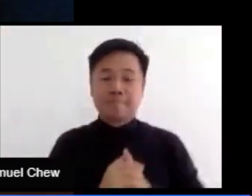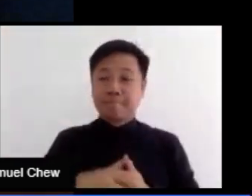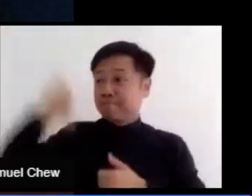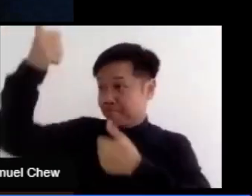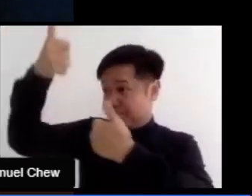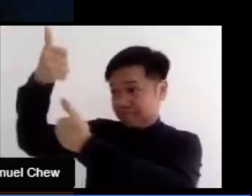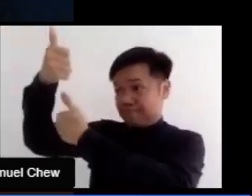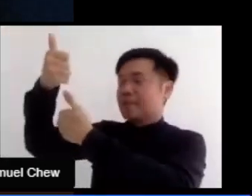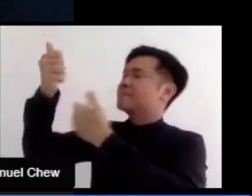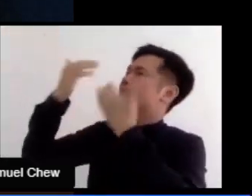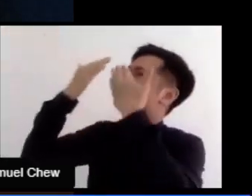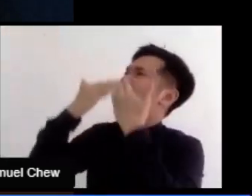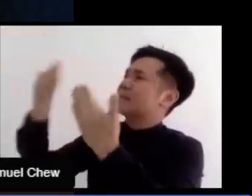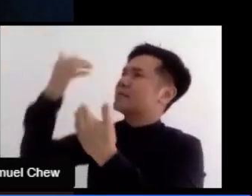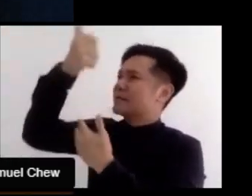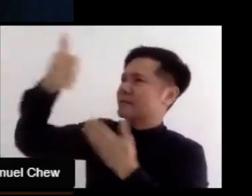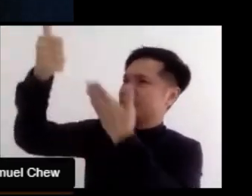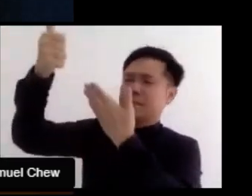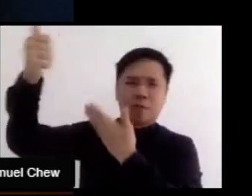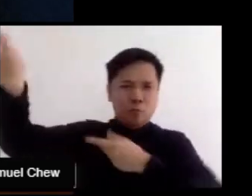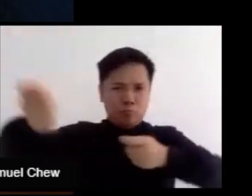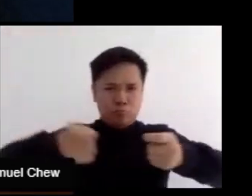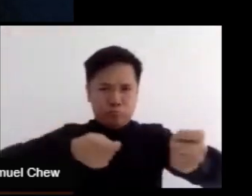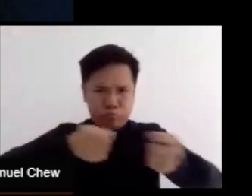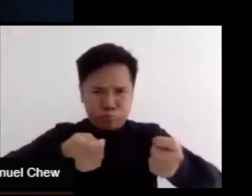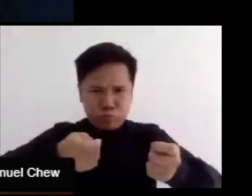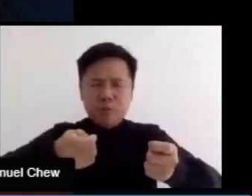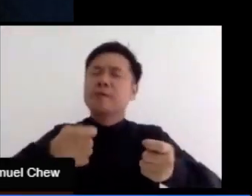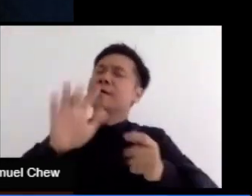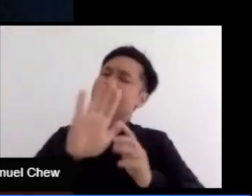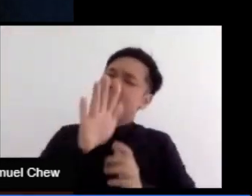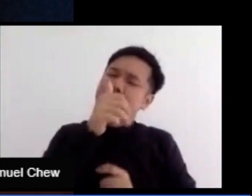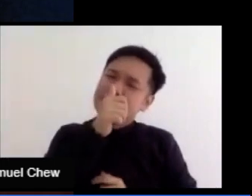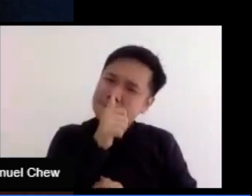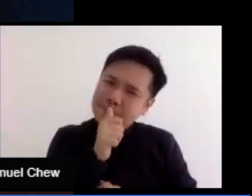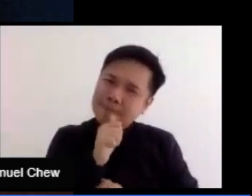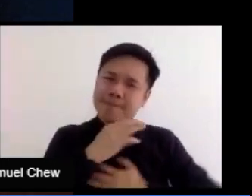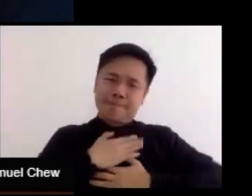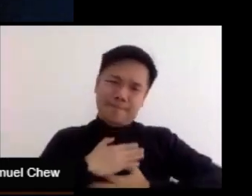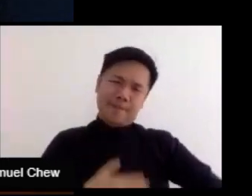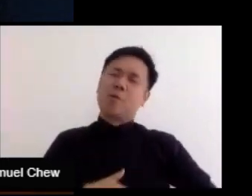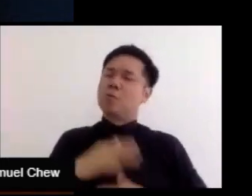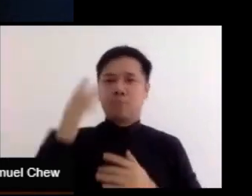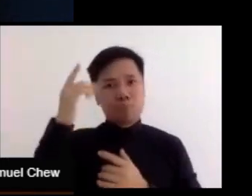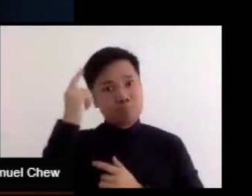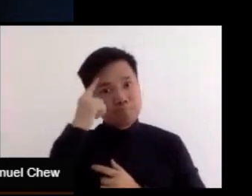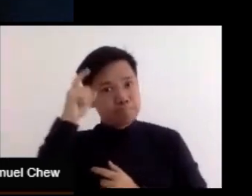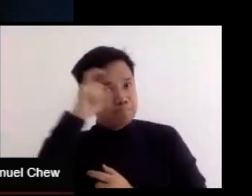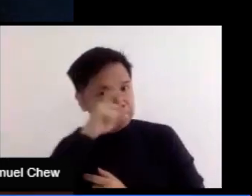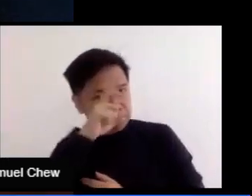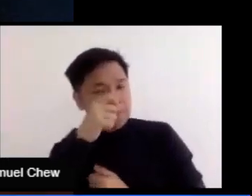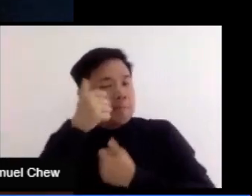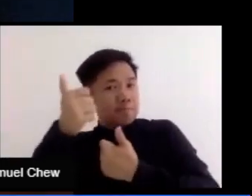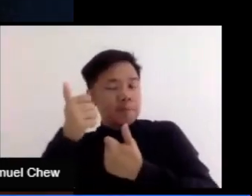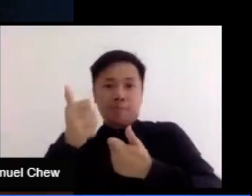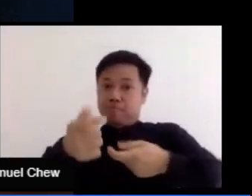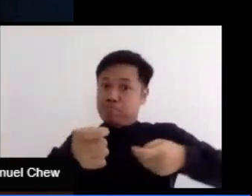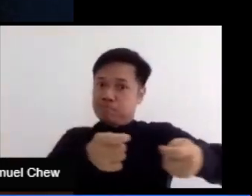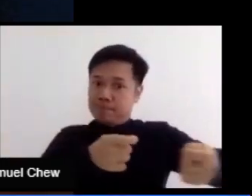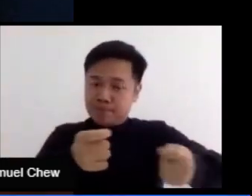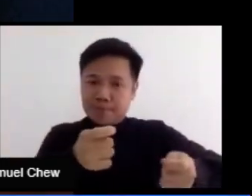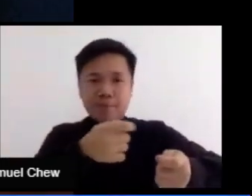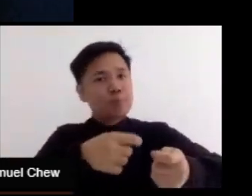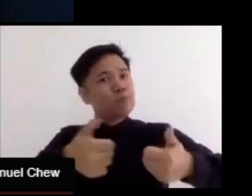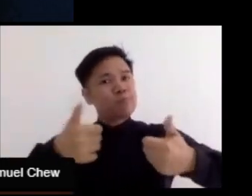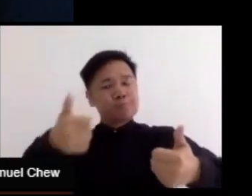thank you for your excellent steering of discussions, for your patience, for your sagacity and wisdom, and for bringing us to a successful